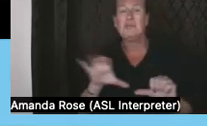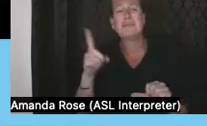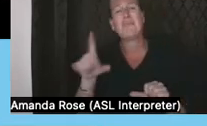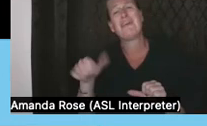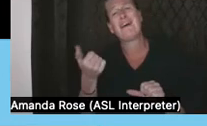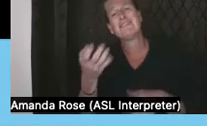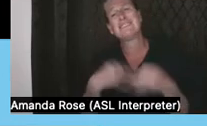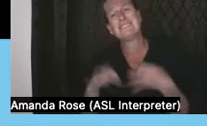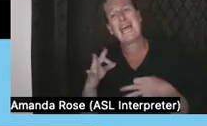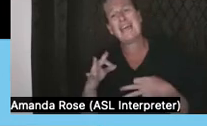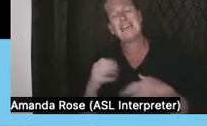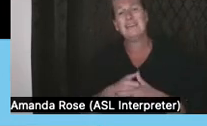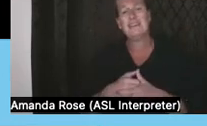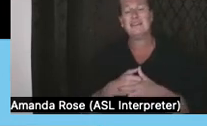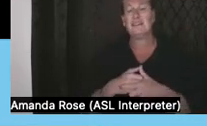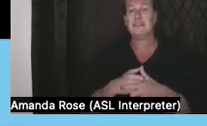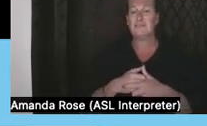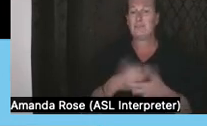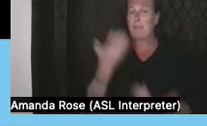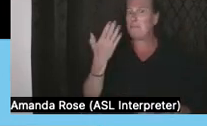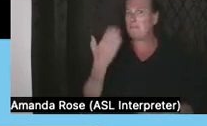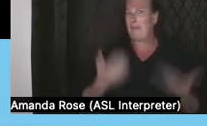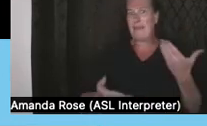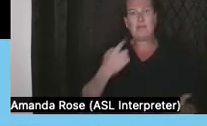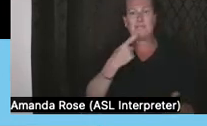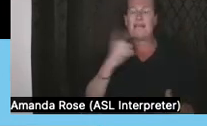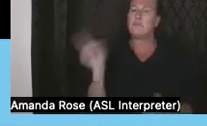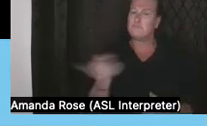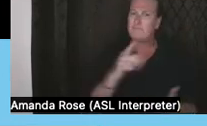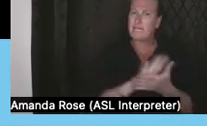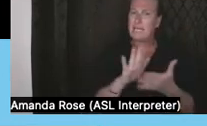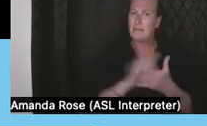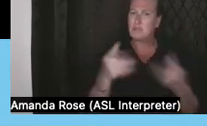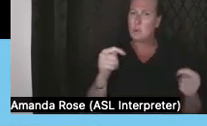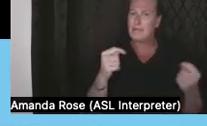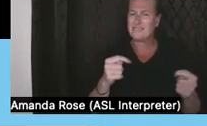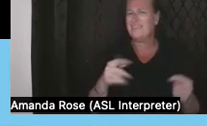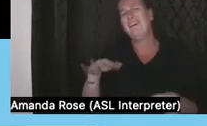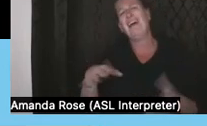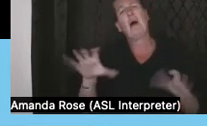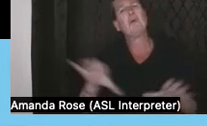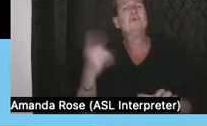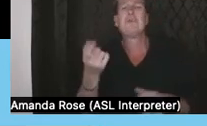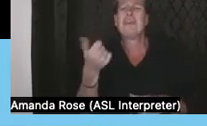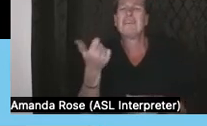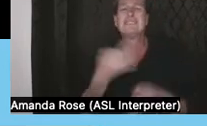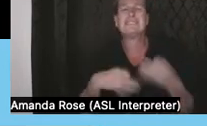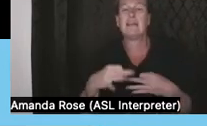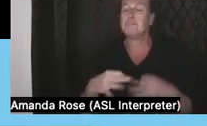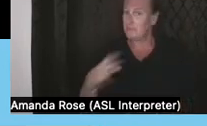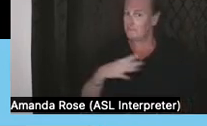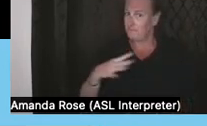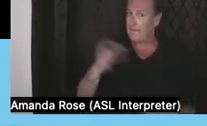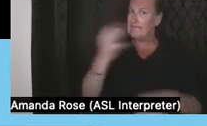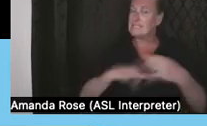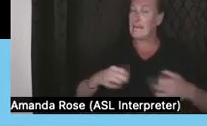the task is to go clean up your toys, can I do something else instead? Okay, well, let's go take a bath instead. Or what else